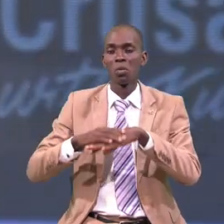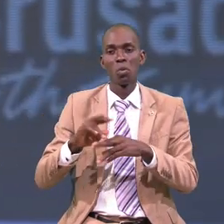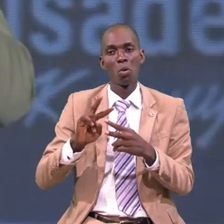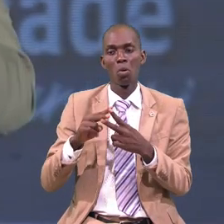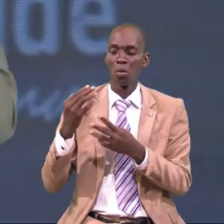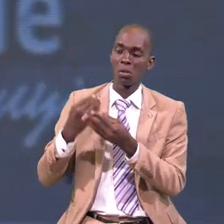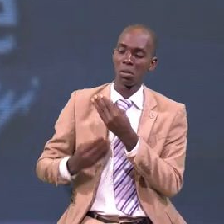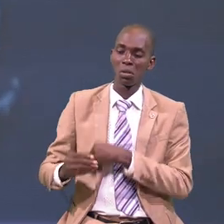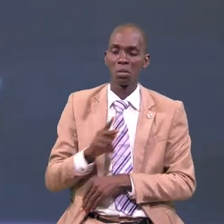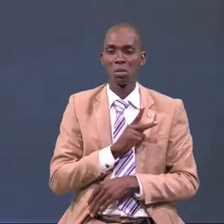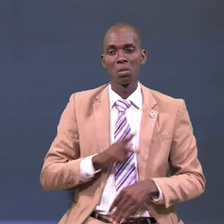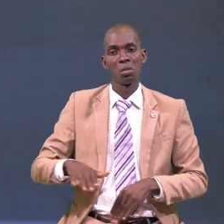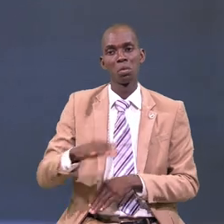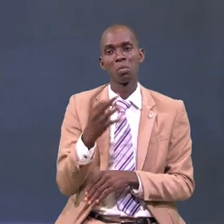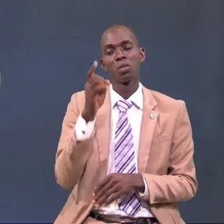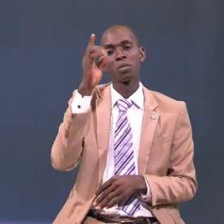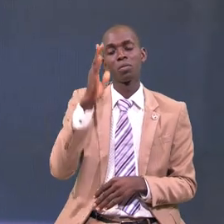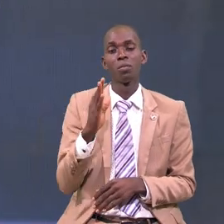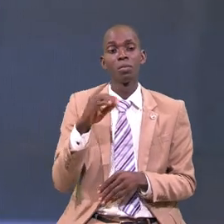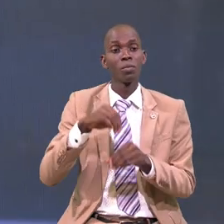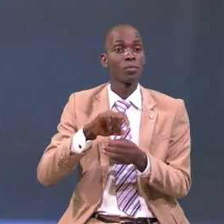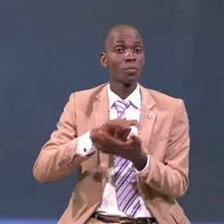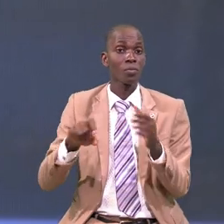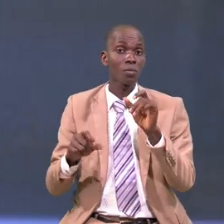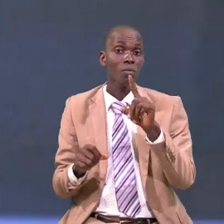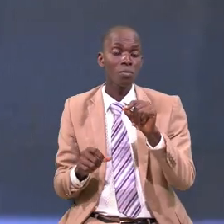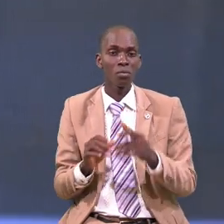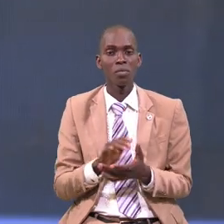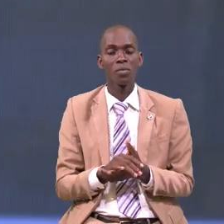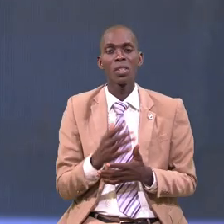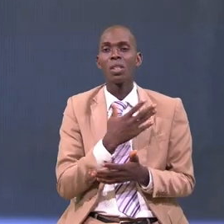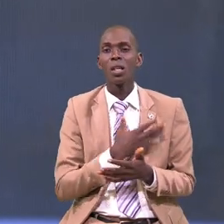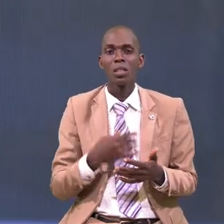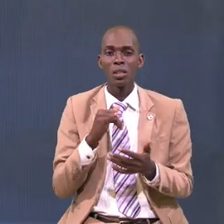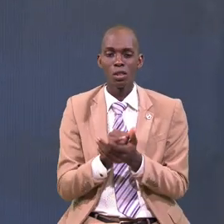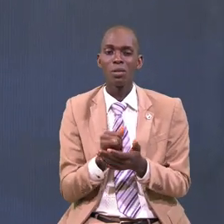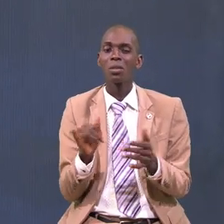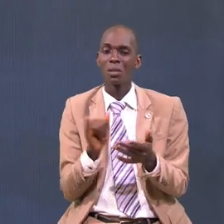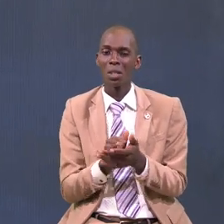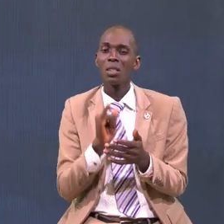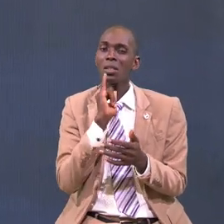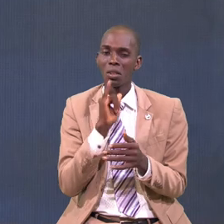Then in verse 11, it says, and such were some of you.